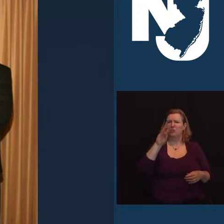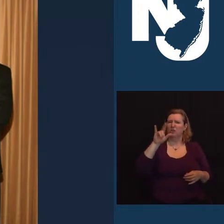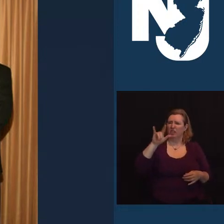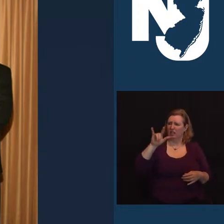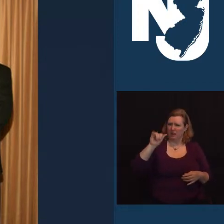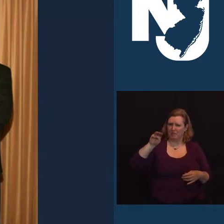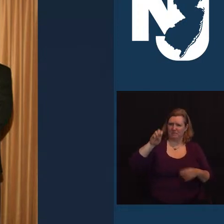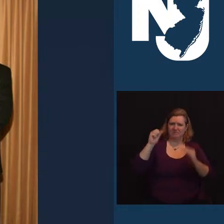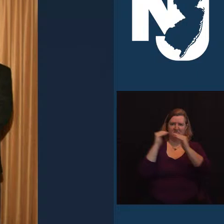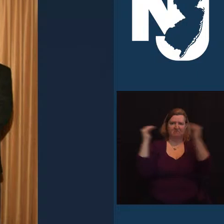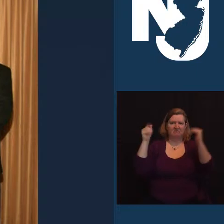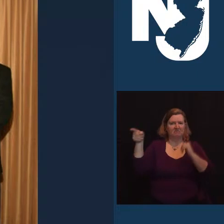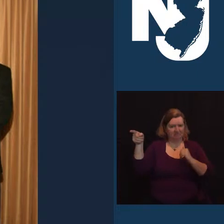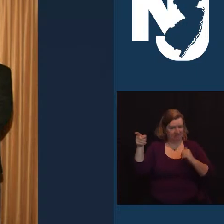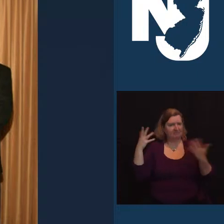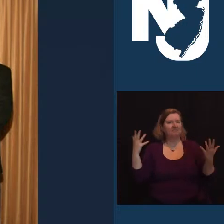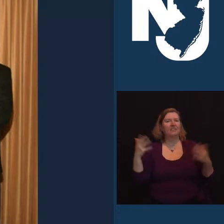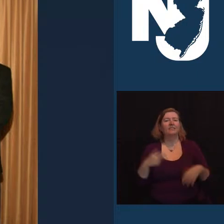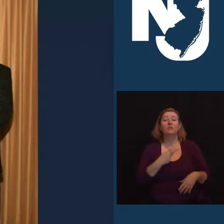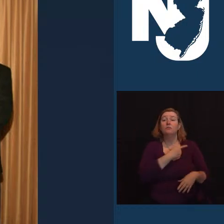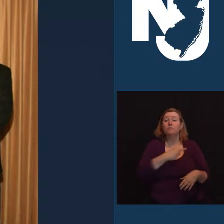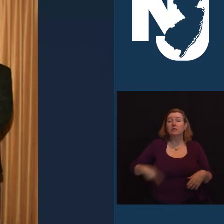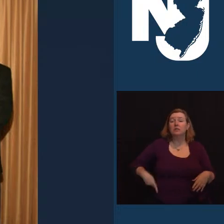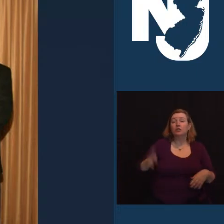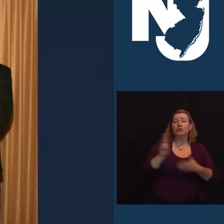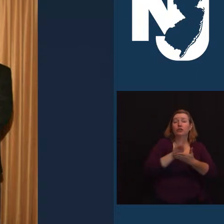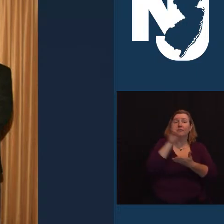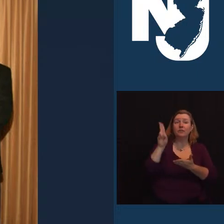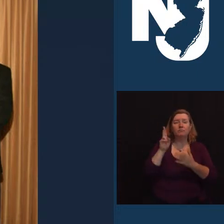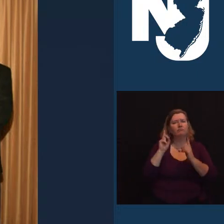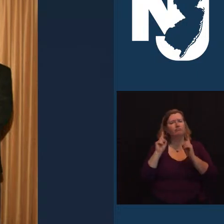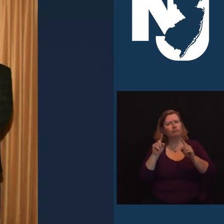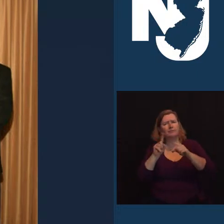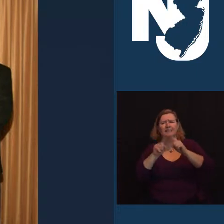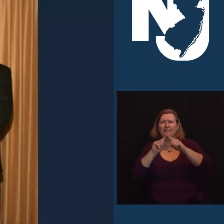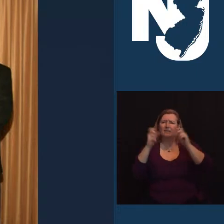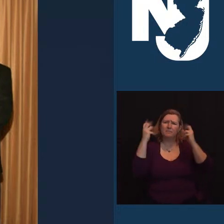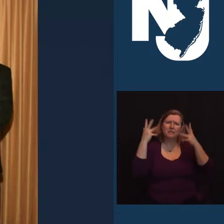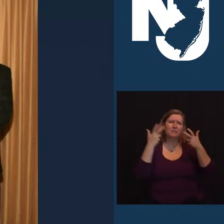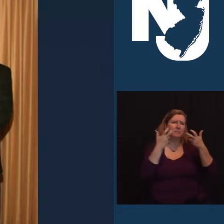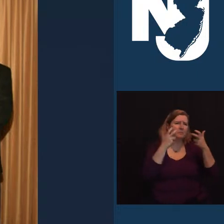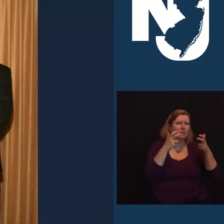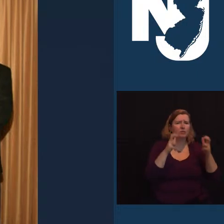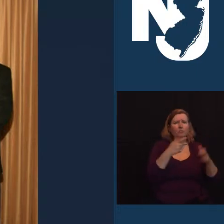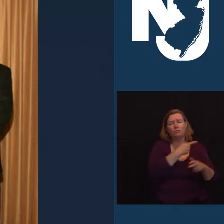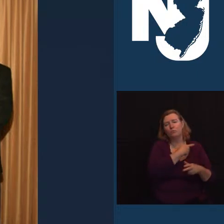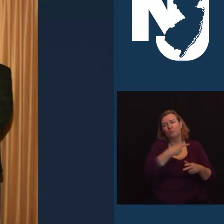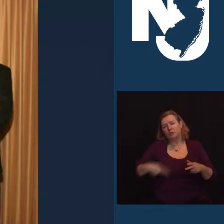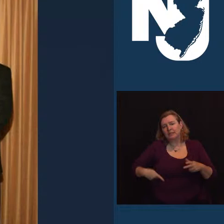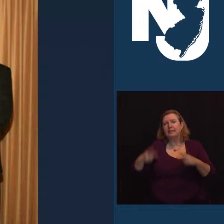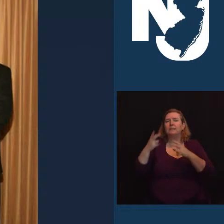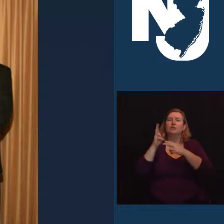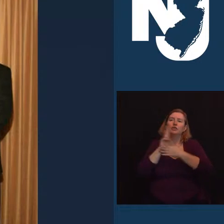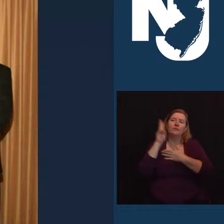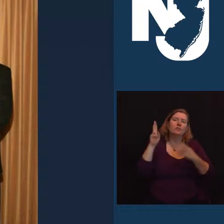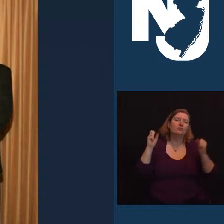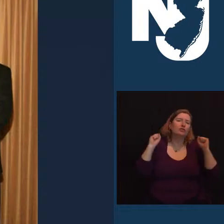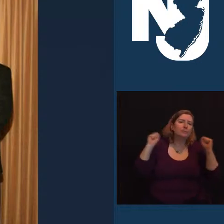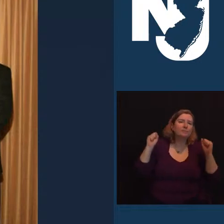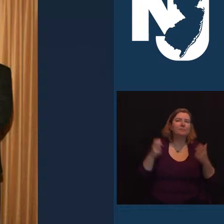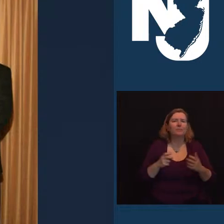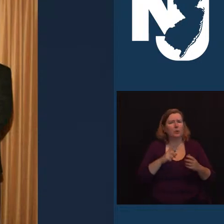University sports booster, attending many basketball games at Jadwin Gym. But she was even more dedicated to her family,